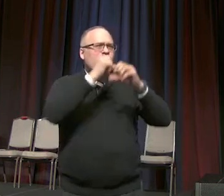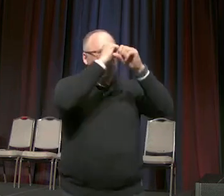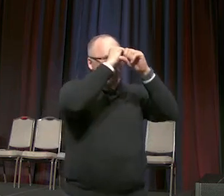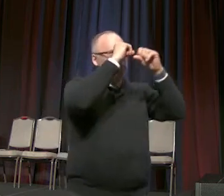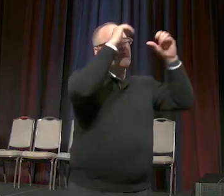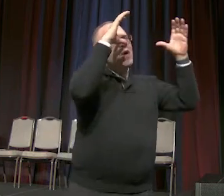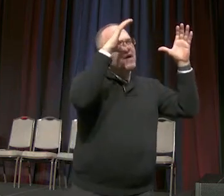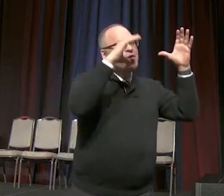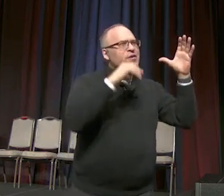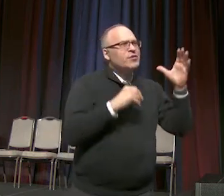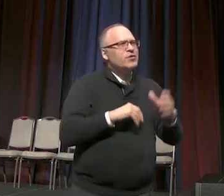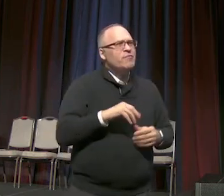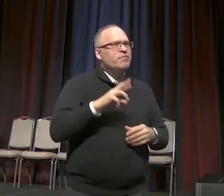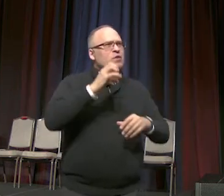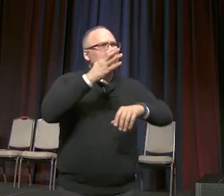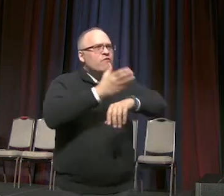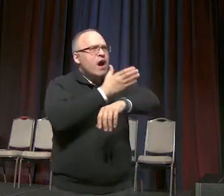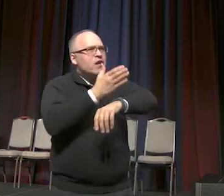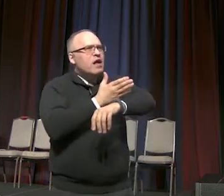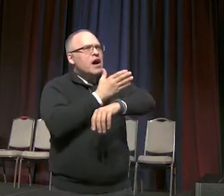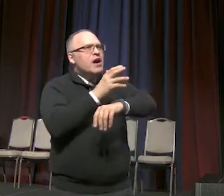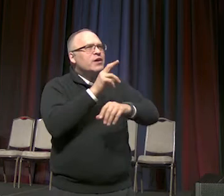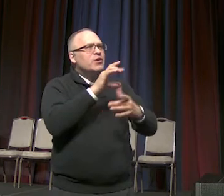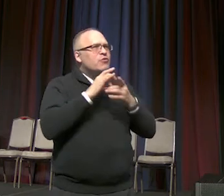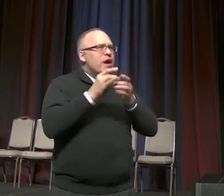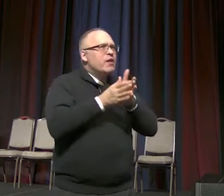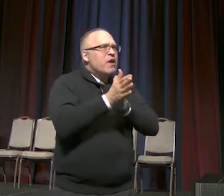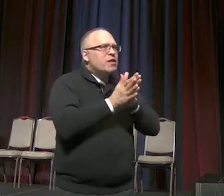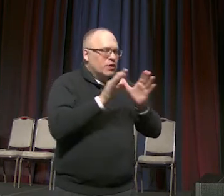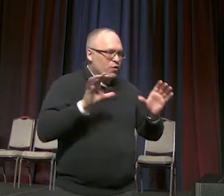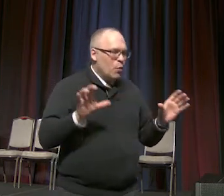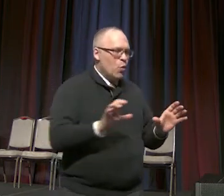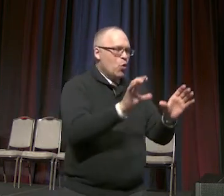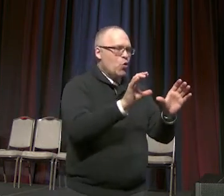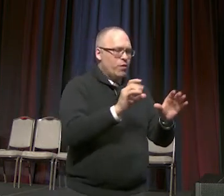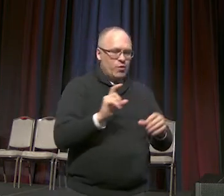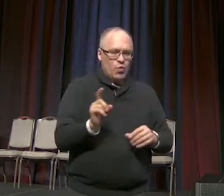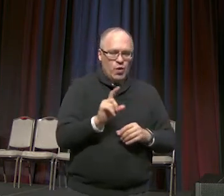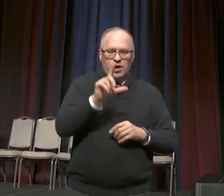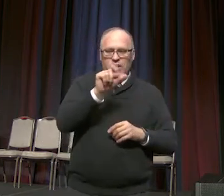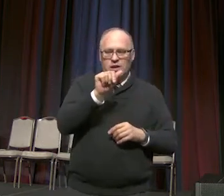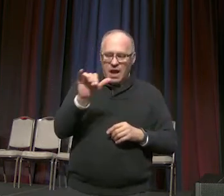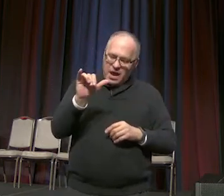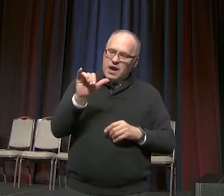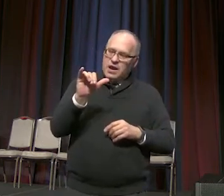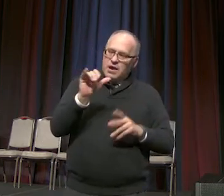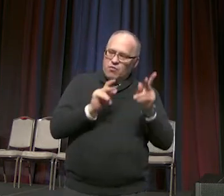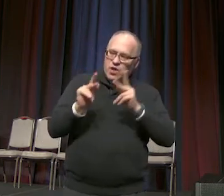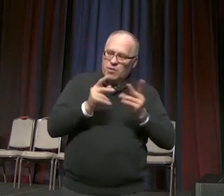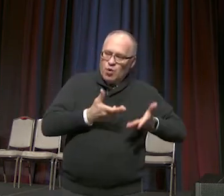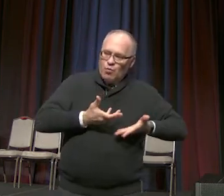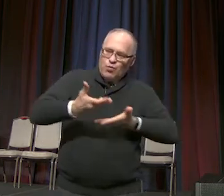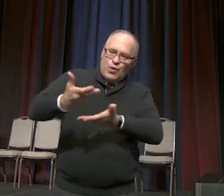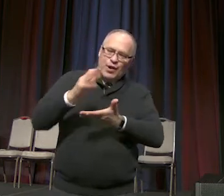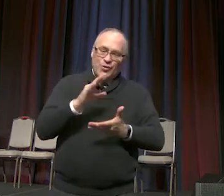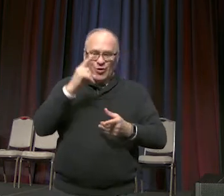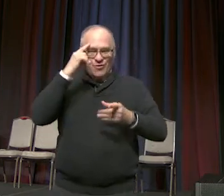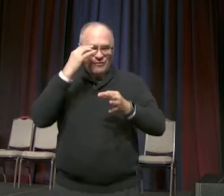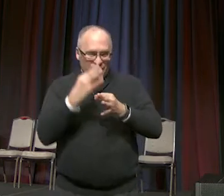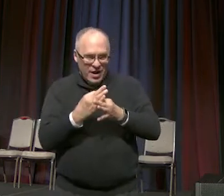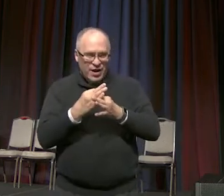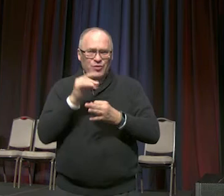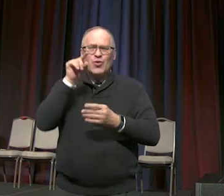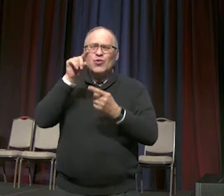a revitalized Methodist movement in which lay people take their faith with them into the